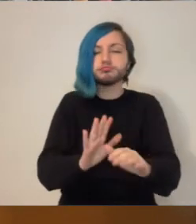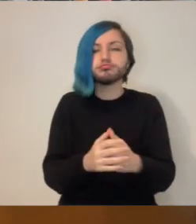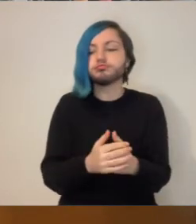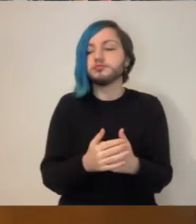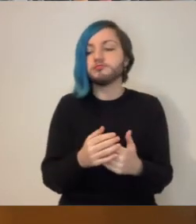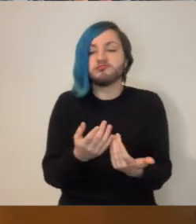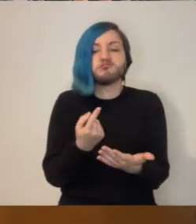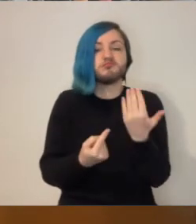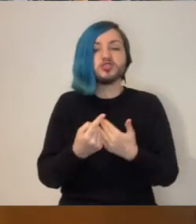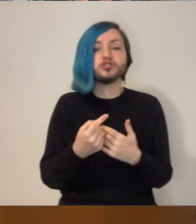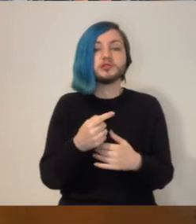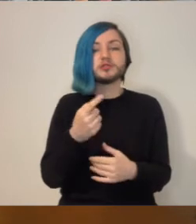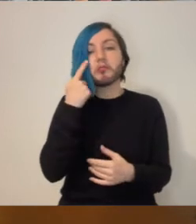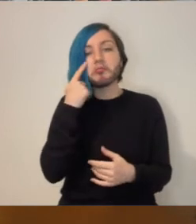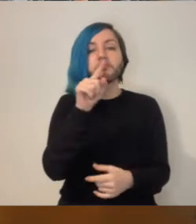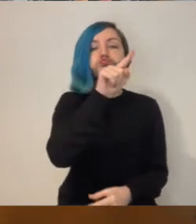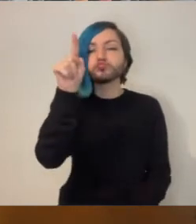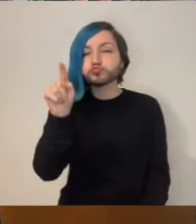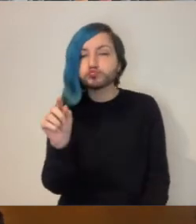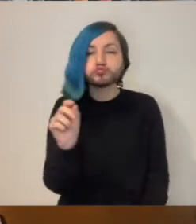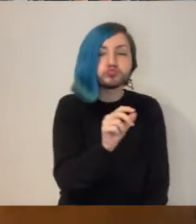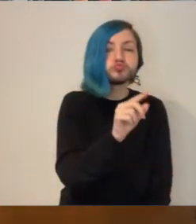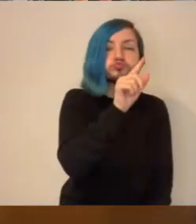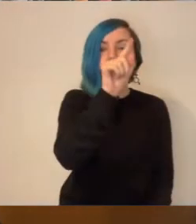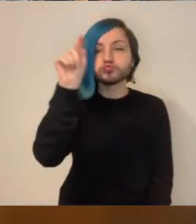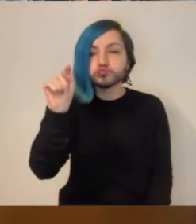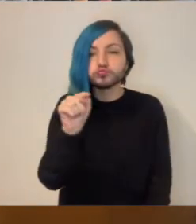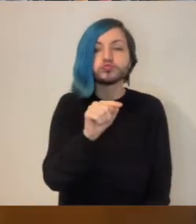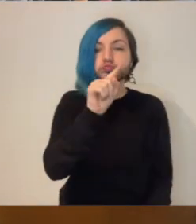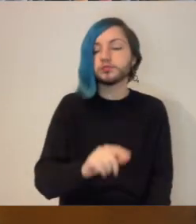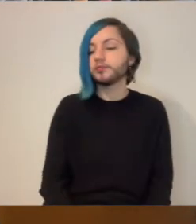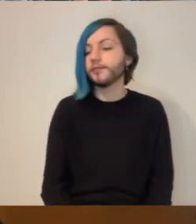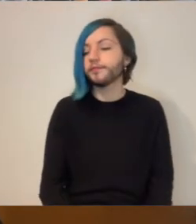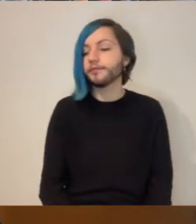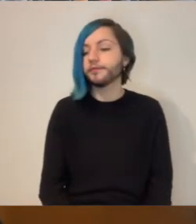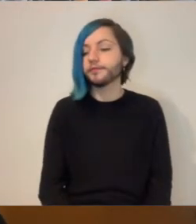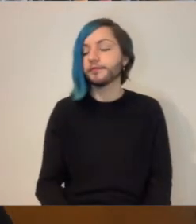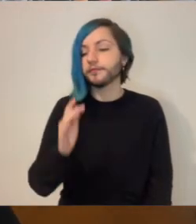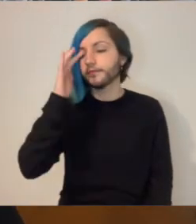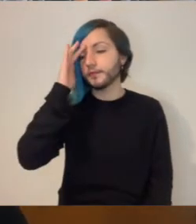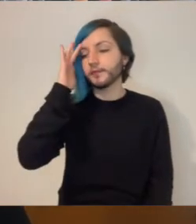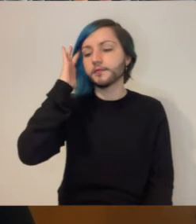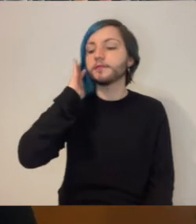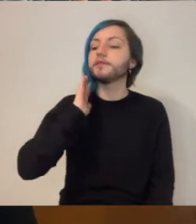for this. It's very much just kind of eyeballing it on the page.